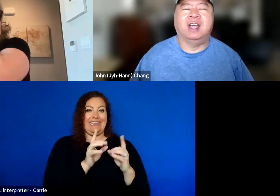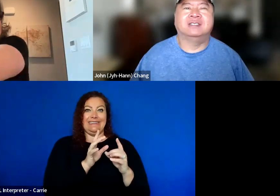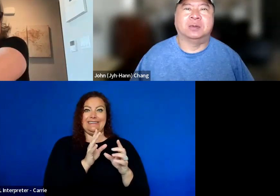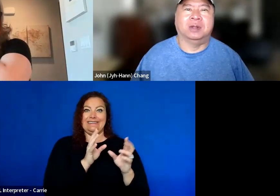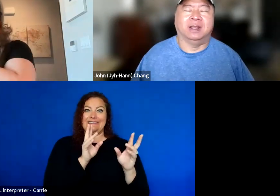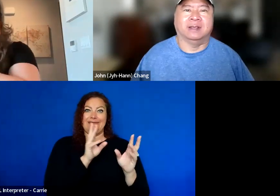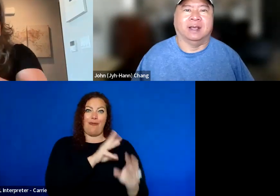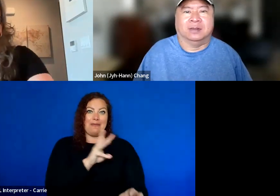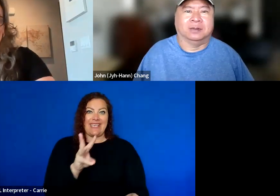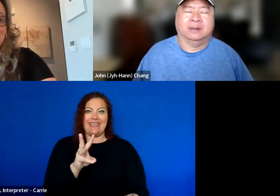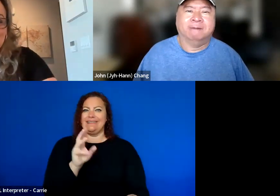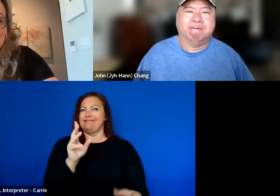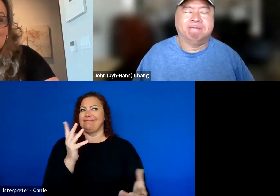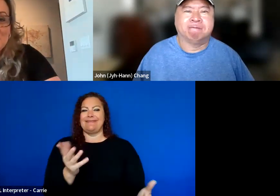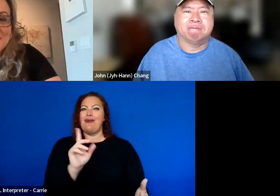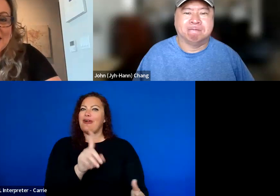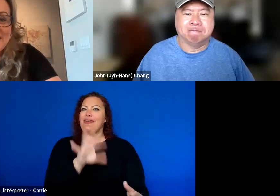you find someone like that?